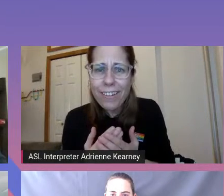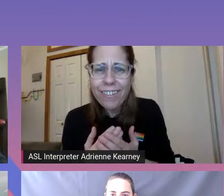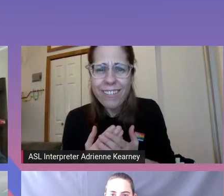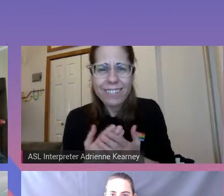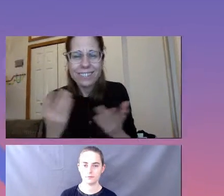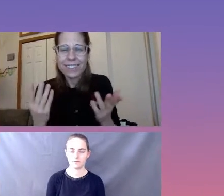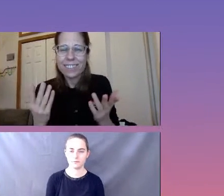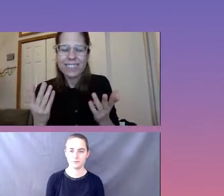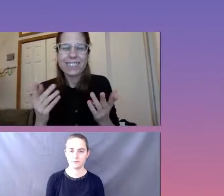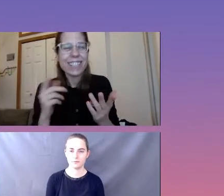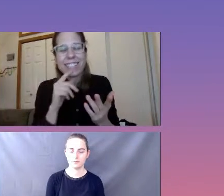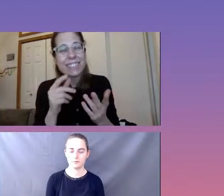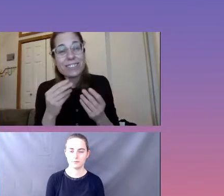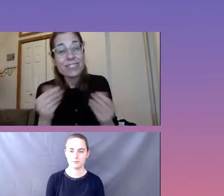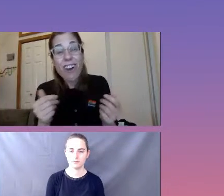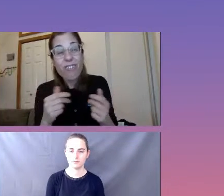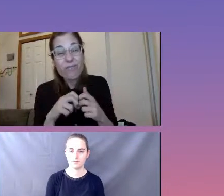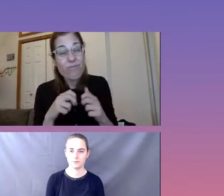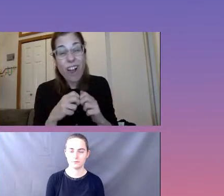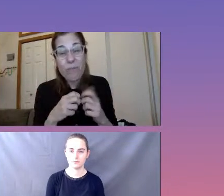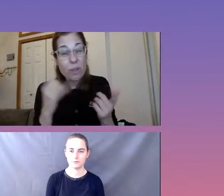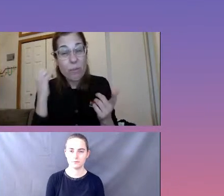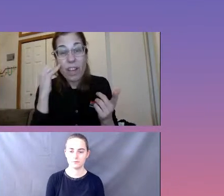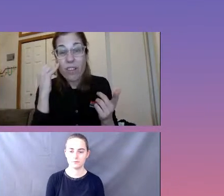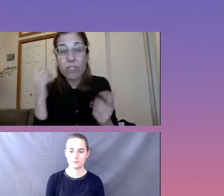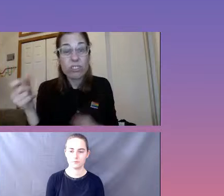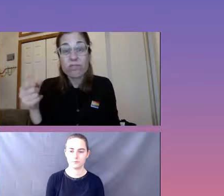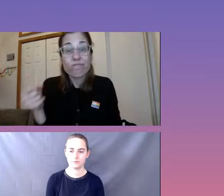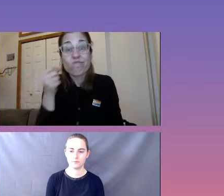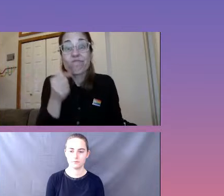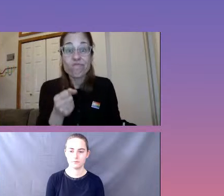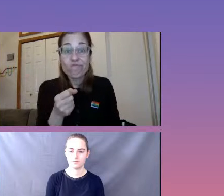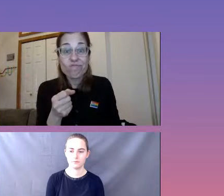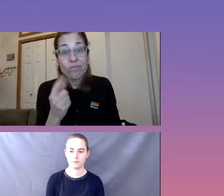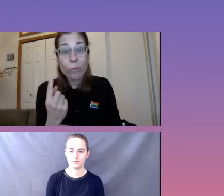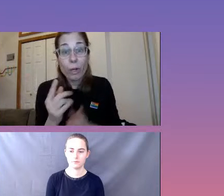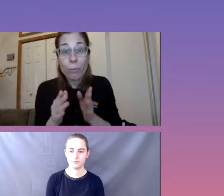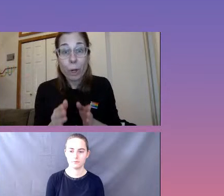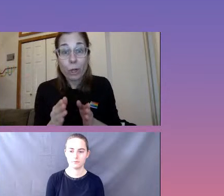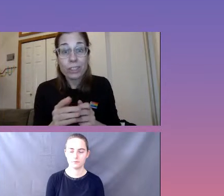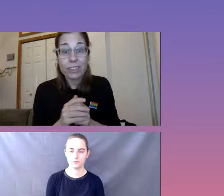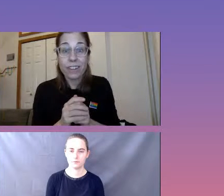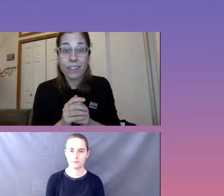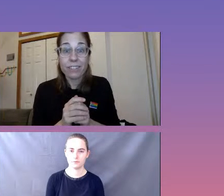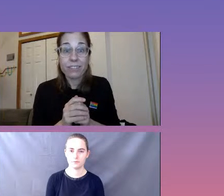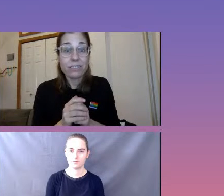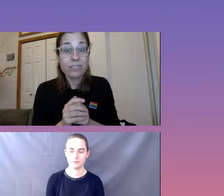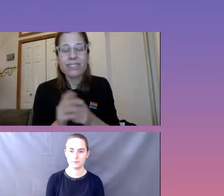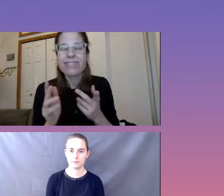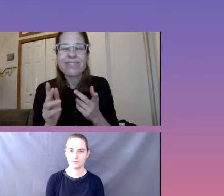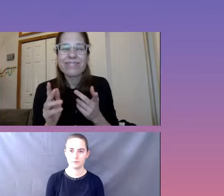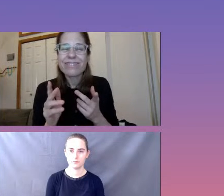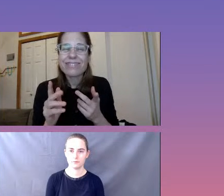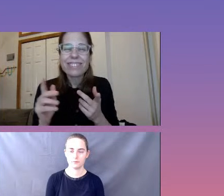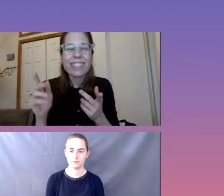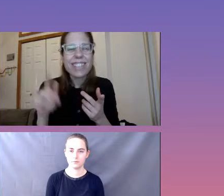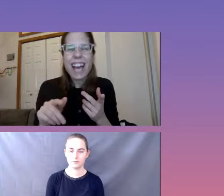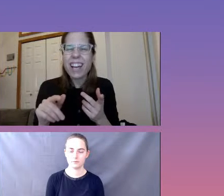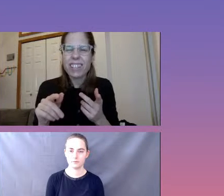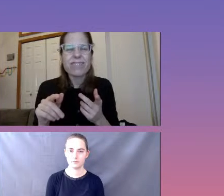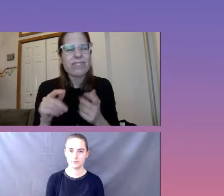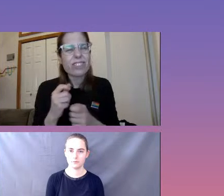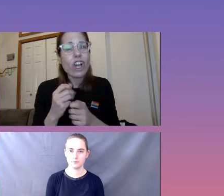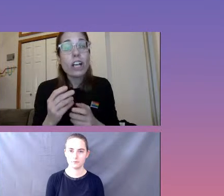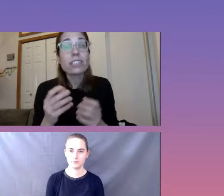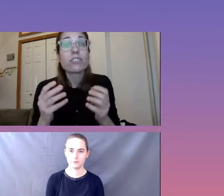it doesn't solve the problem. And again, it goes back to what we say, it creates more harm, right? And I hope Overso also want to jump on